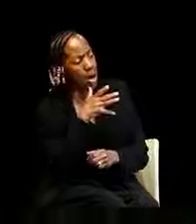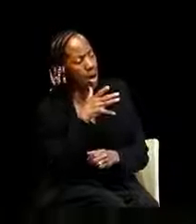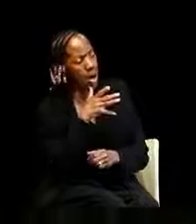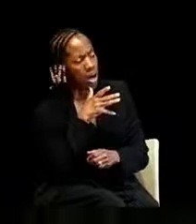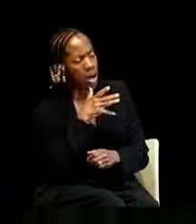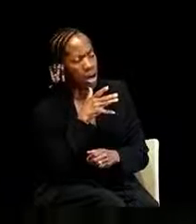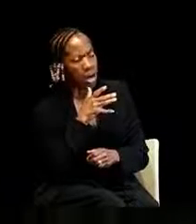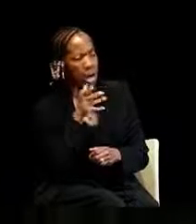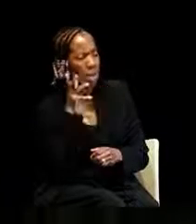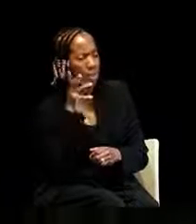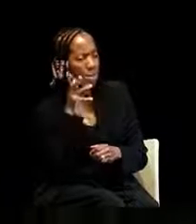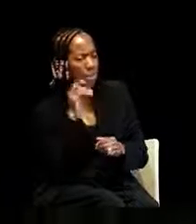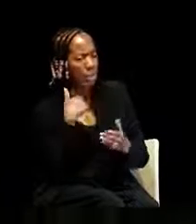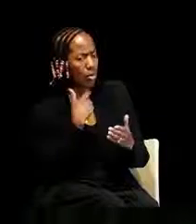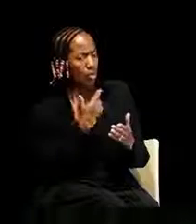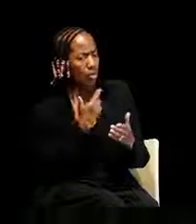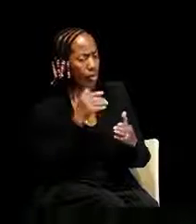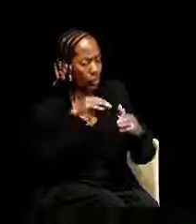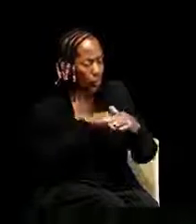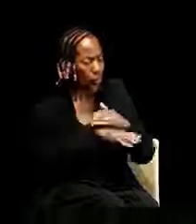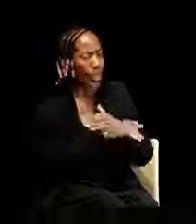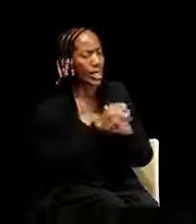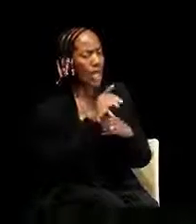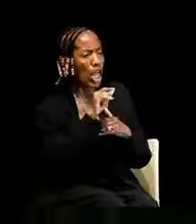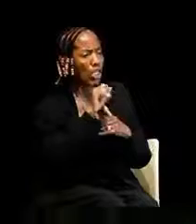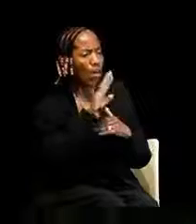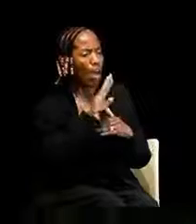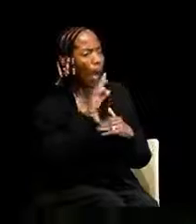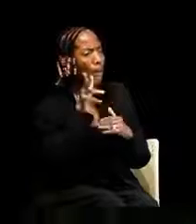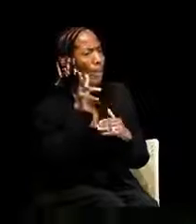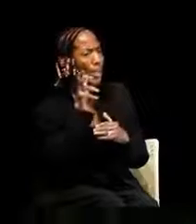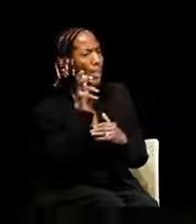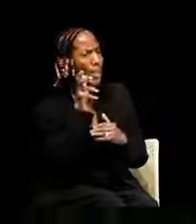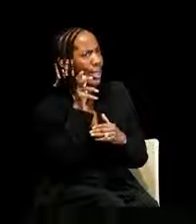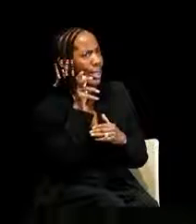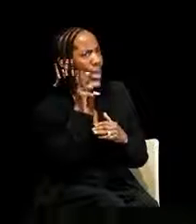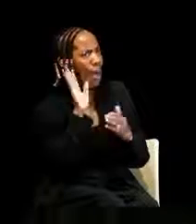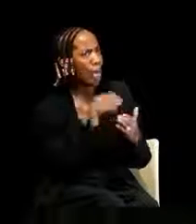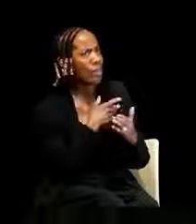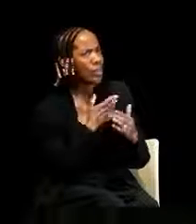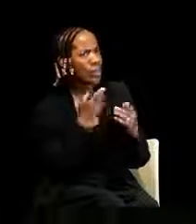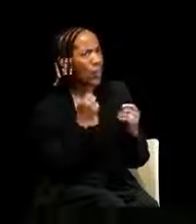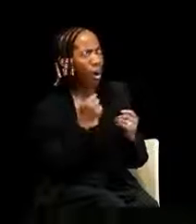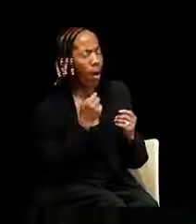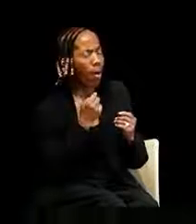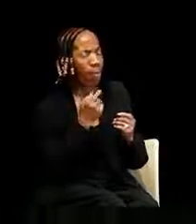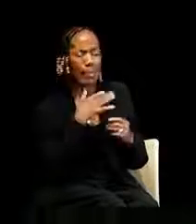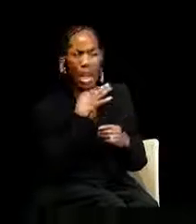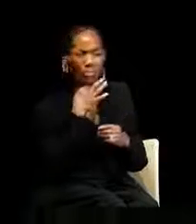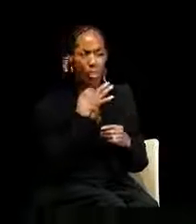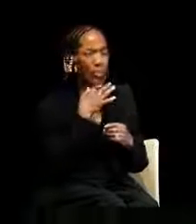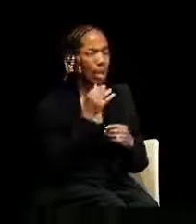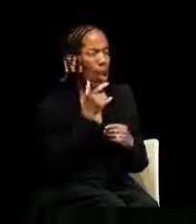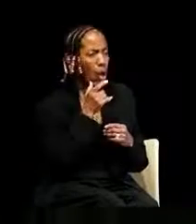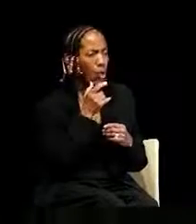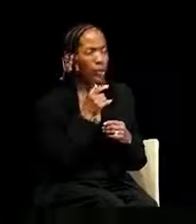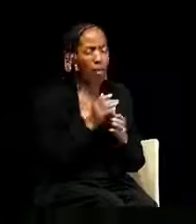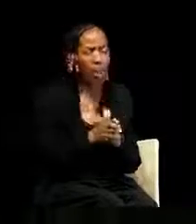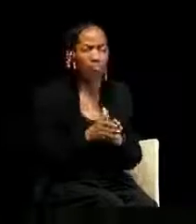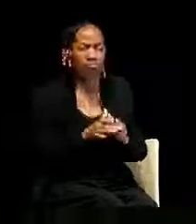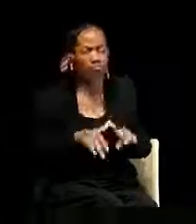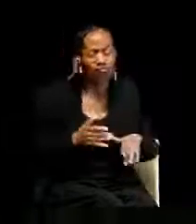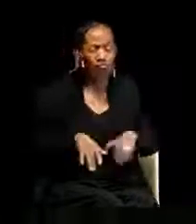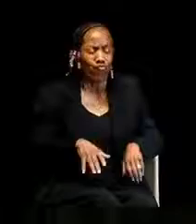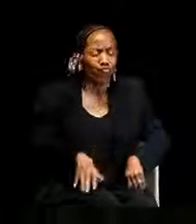were you listening to when you went to the clubs? Like, I was very curious. I was like, who was the artist that was like bumping during that